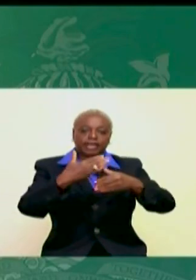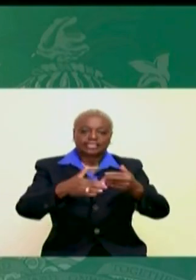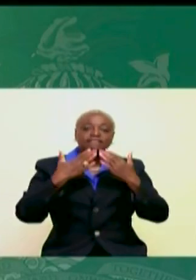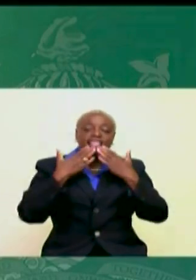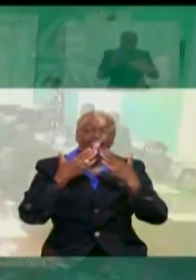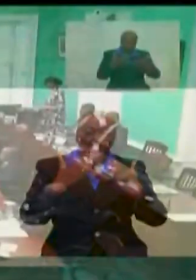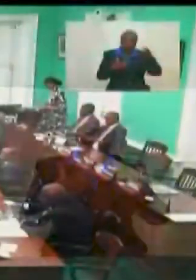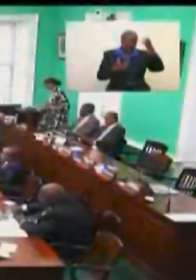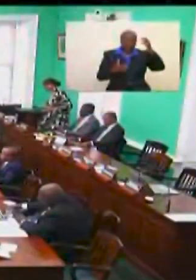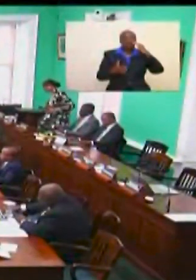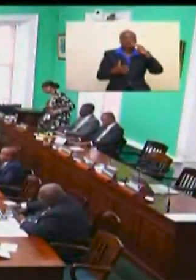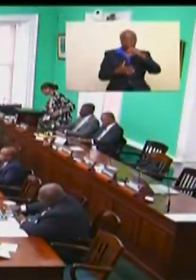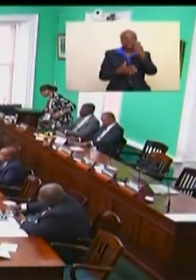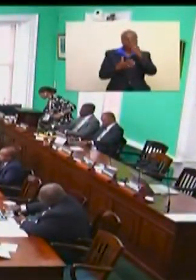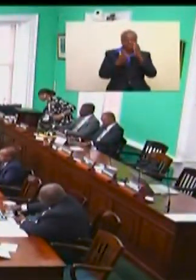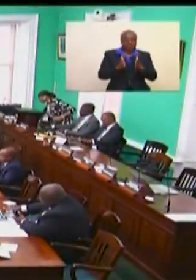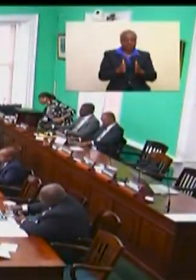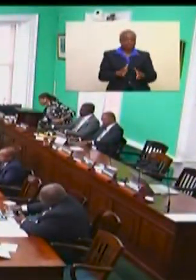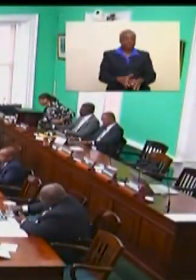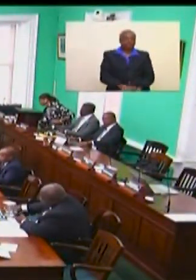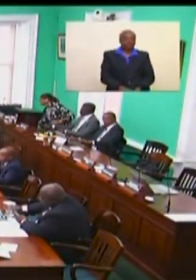Speaker.